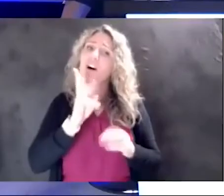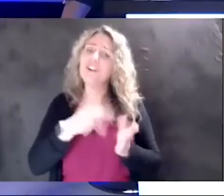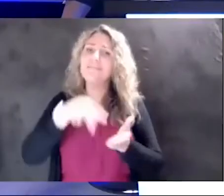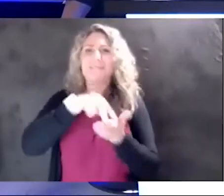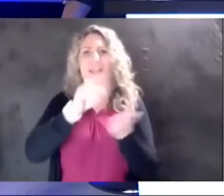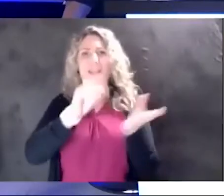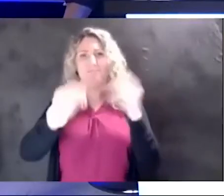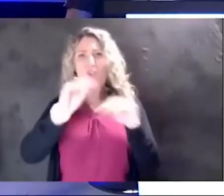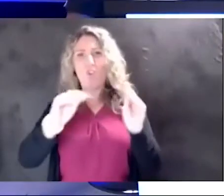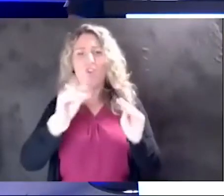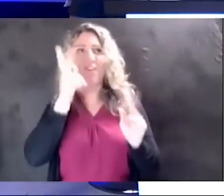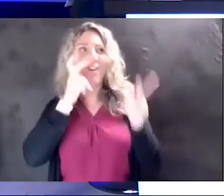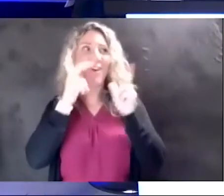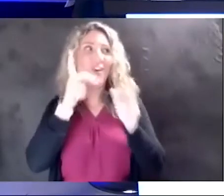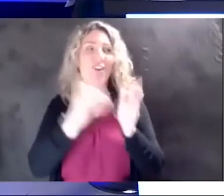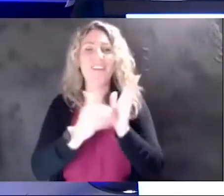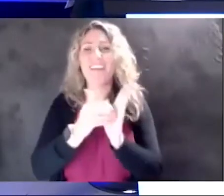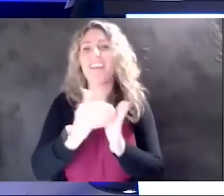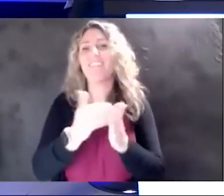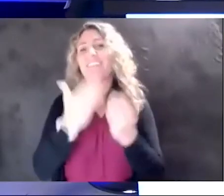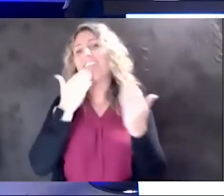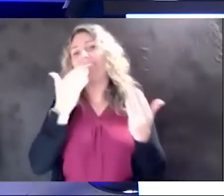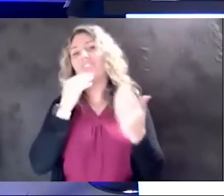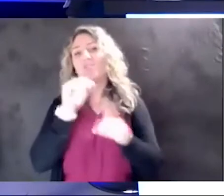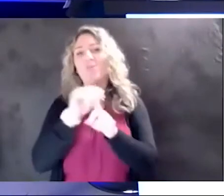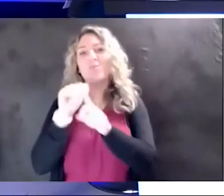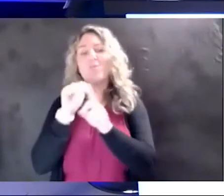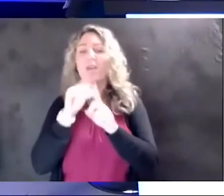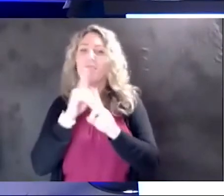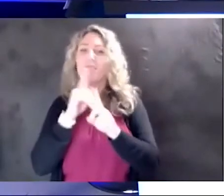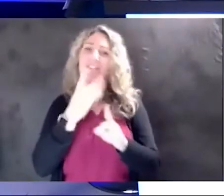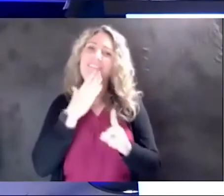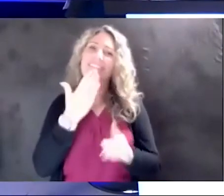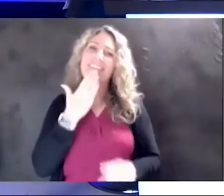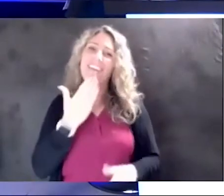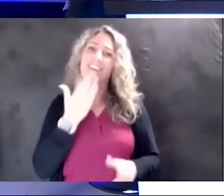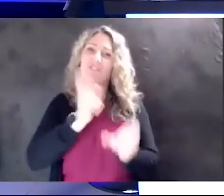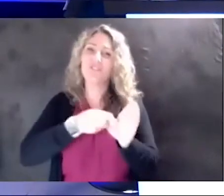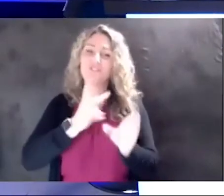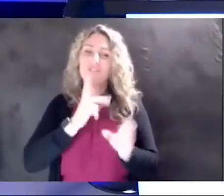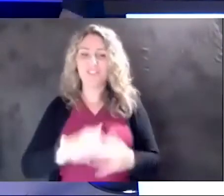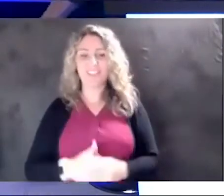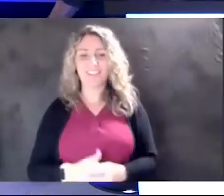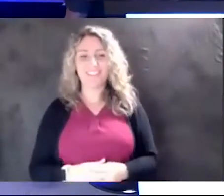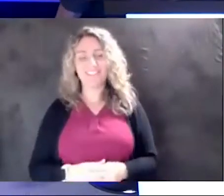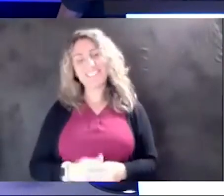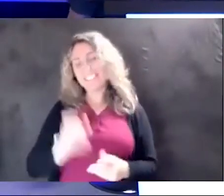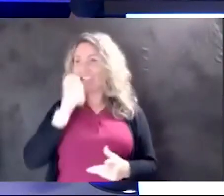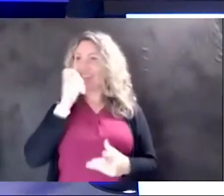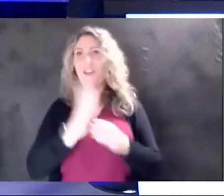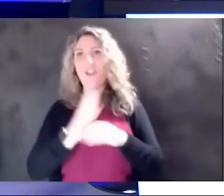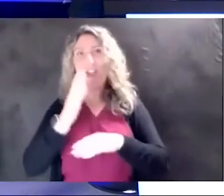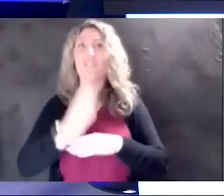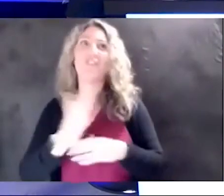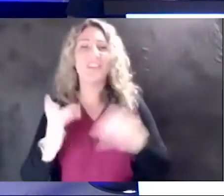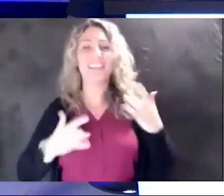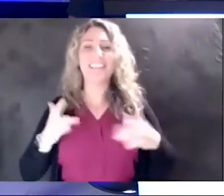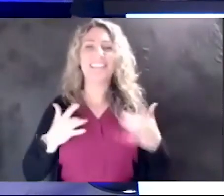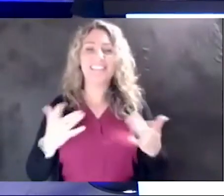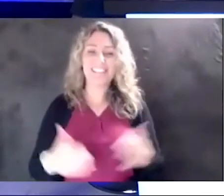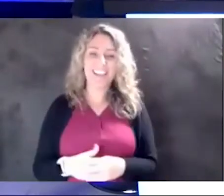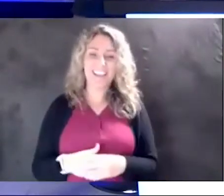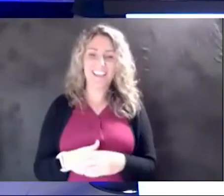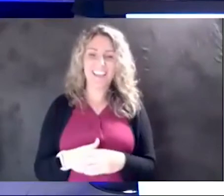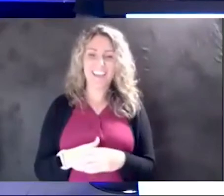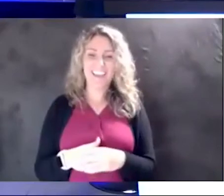along, but thanks for the reminder. And it's good to have you on today. We appreciate you. It's not overly, exciting. Have a big